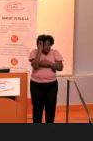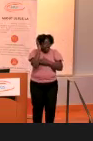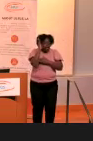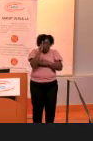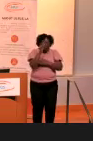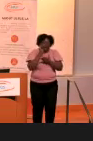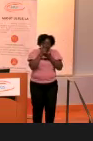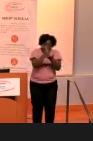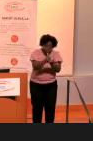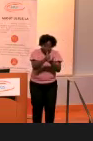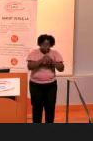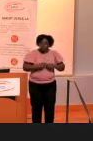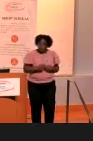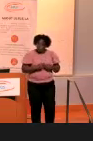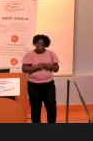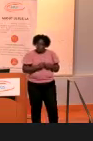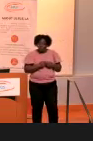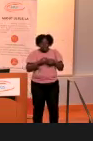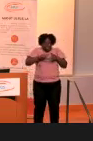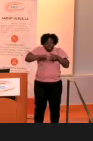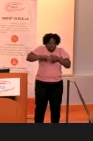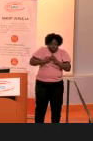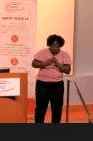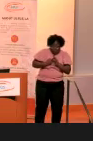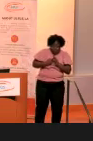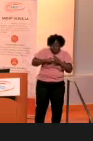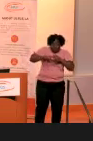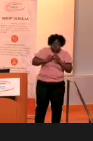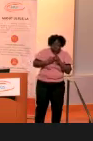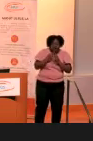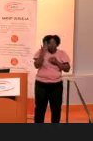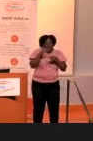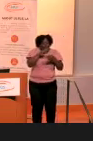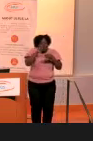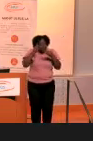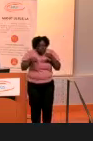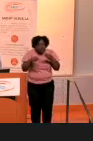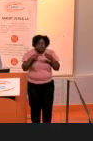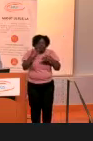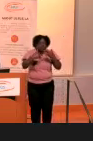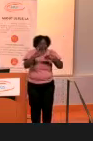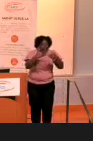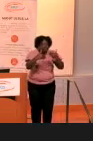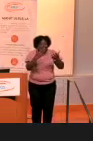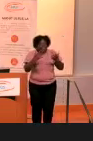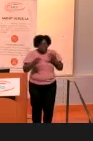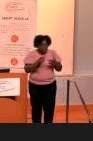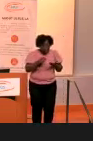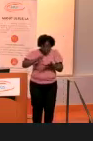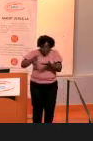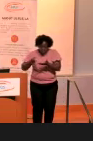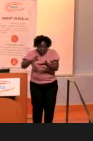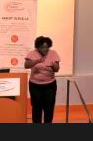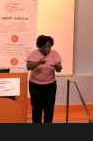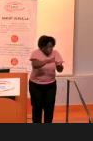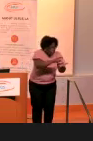take a lot of medications initially for better outcome. I know it can feel like you're kind of rattling around with pills,